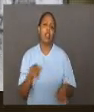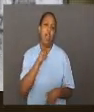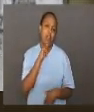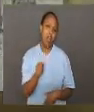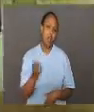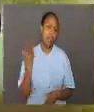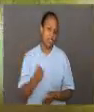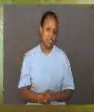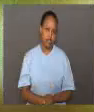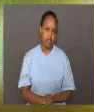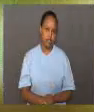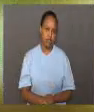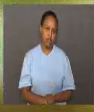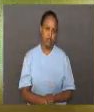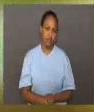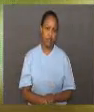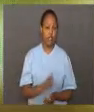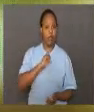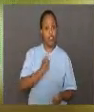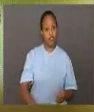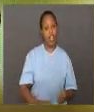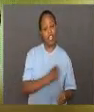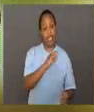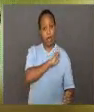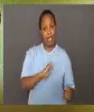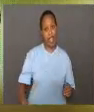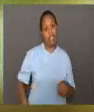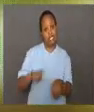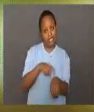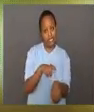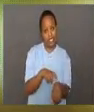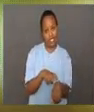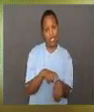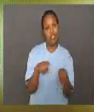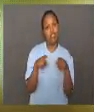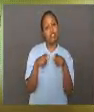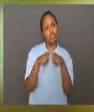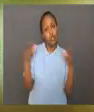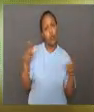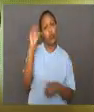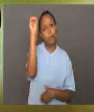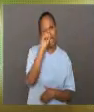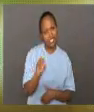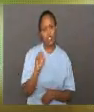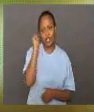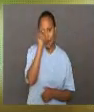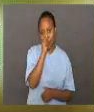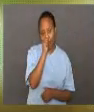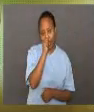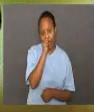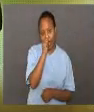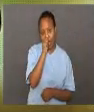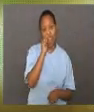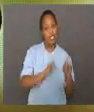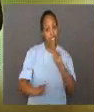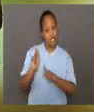structure. In feudal and imperial times, the largest percentage of the Ethiopian